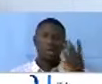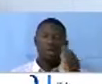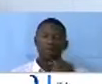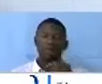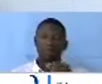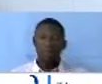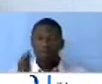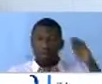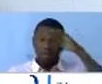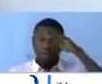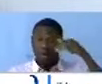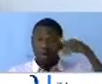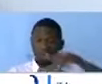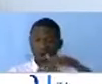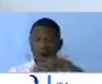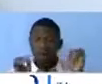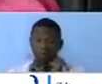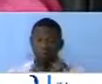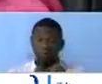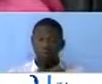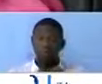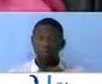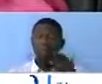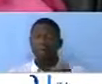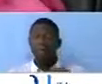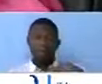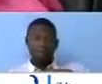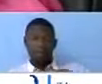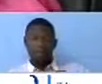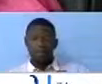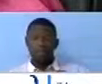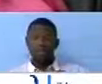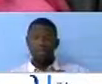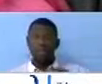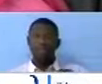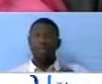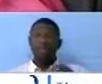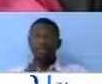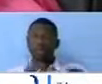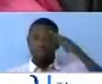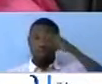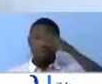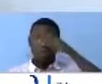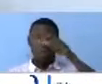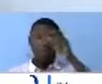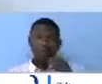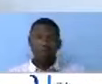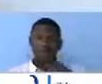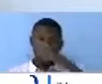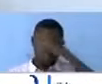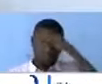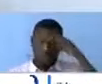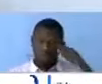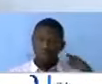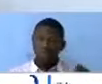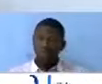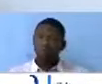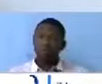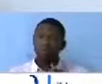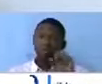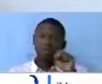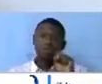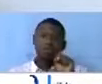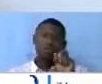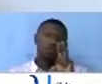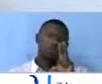possible. For me, either me assign a senior person to work with Sokoto and not me working with Sokoto. Who are